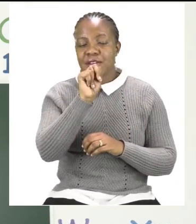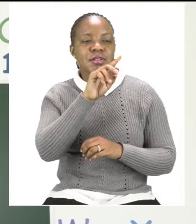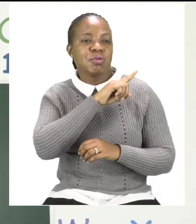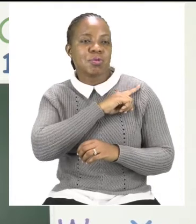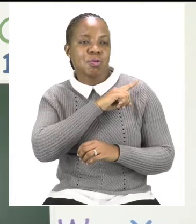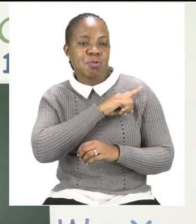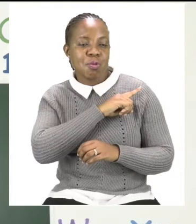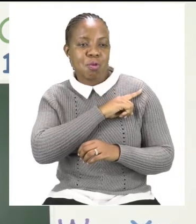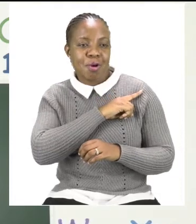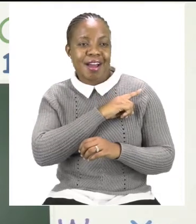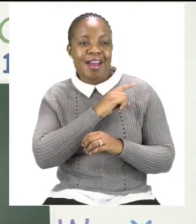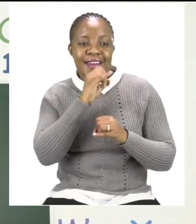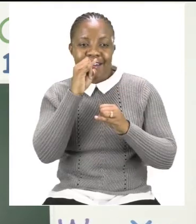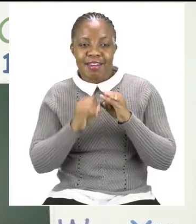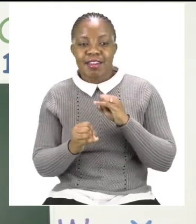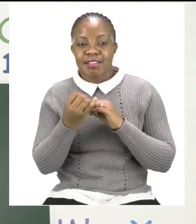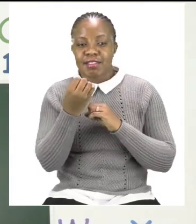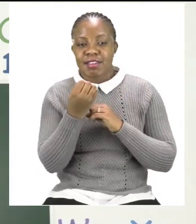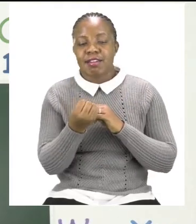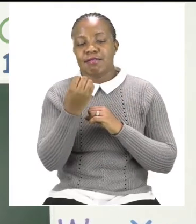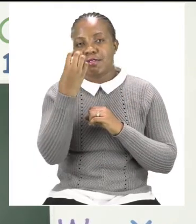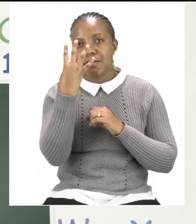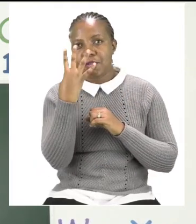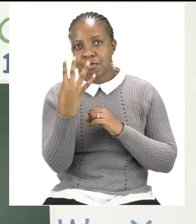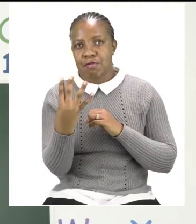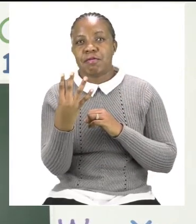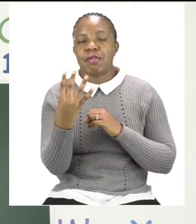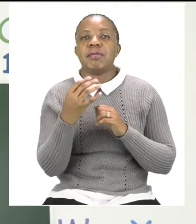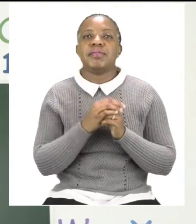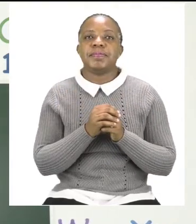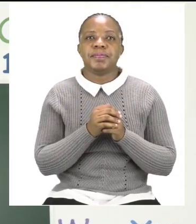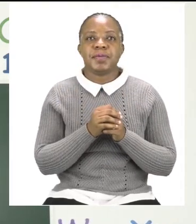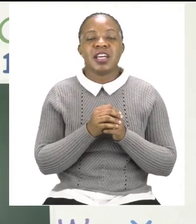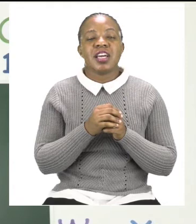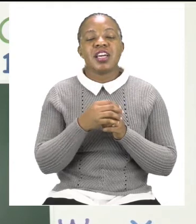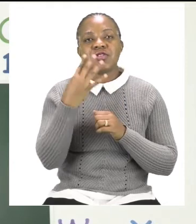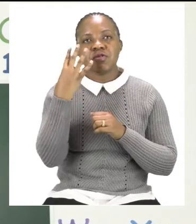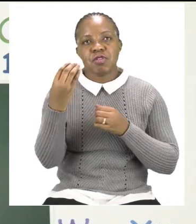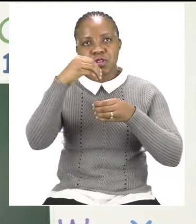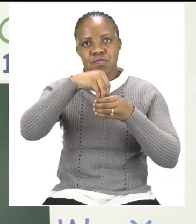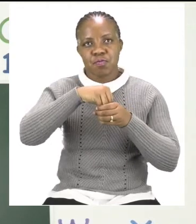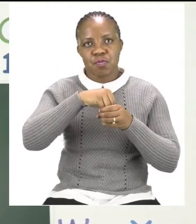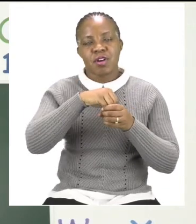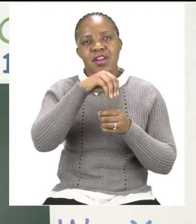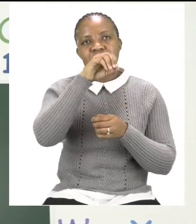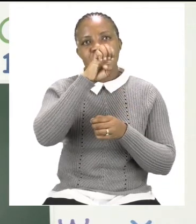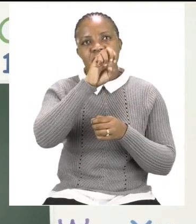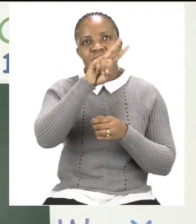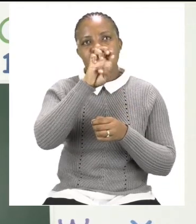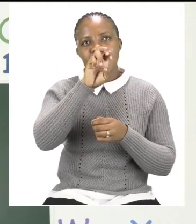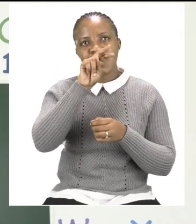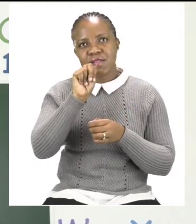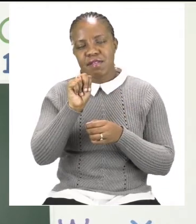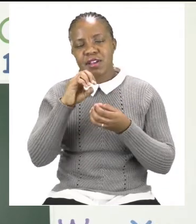even number family. So take your time and remember we're only using 2 colors. We are going to be